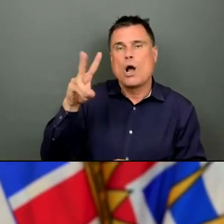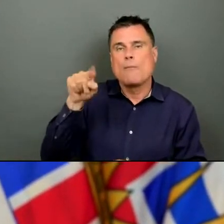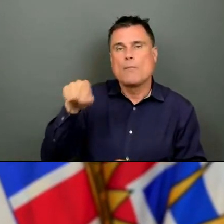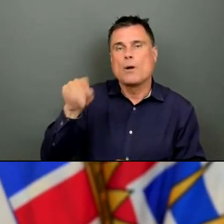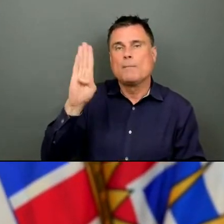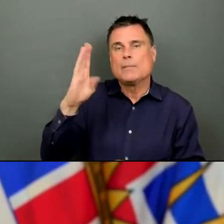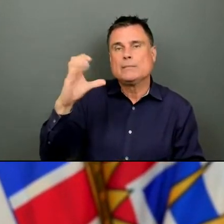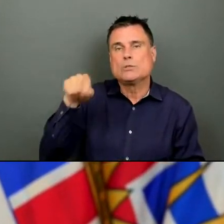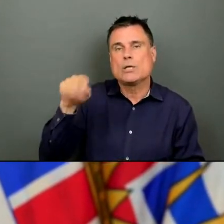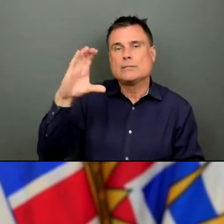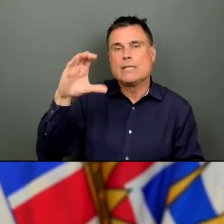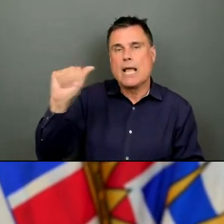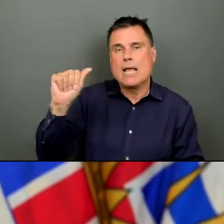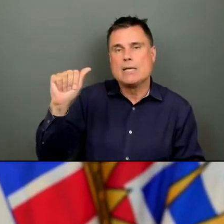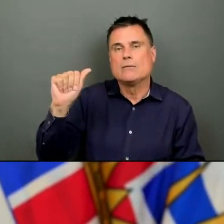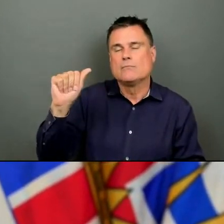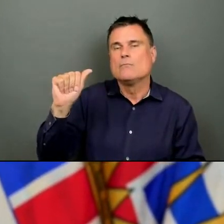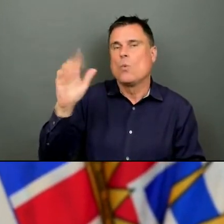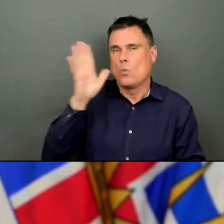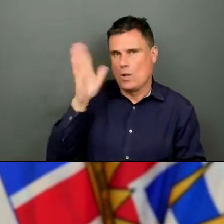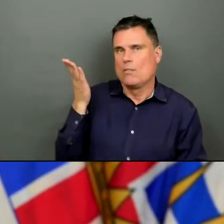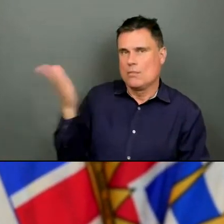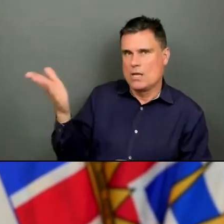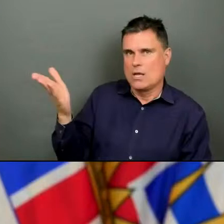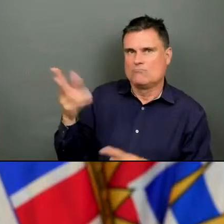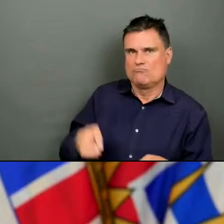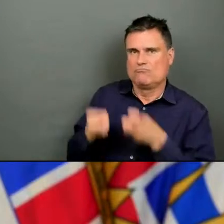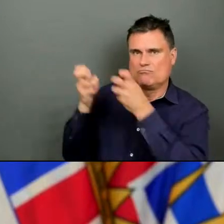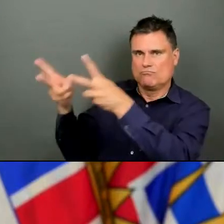news.gov.bc.ca. Final question to Tanya Fletcher, CBC.